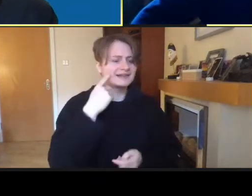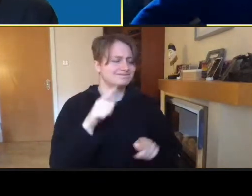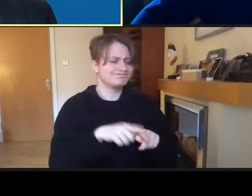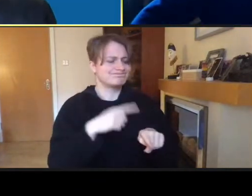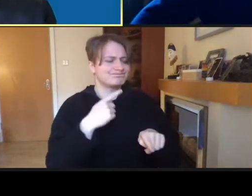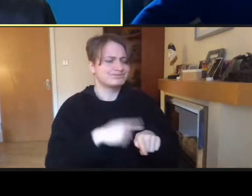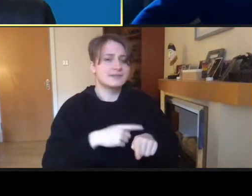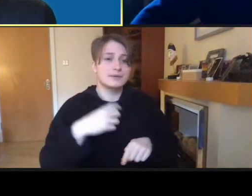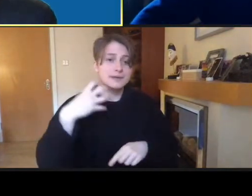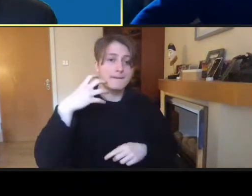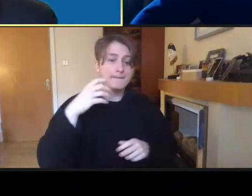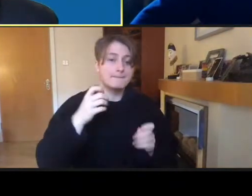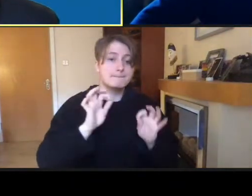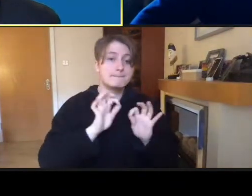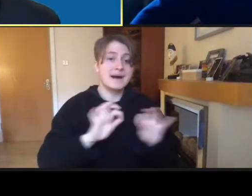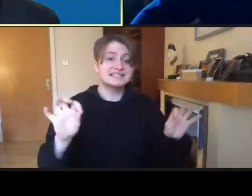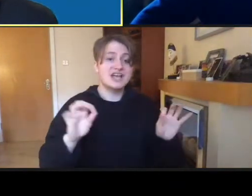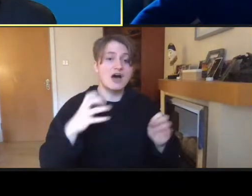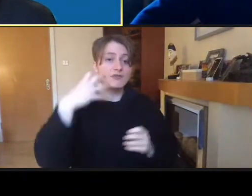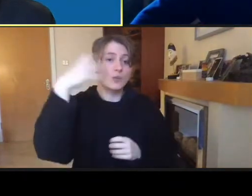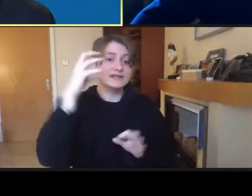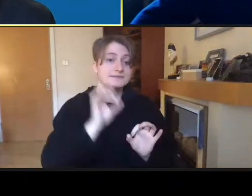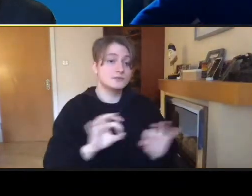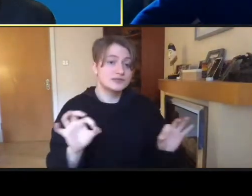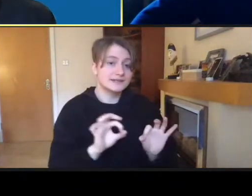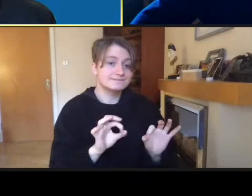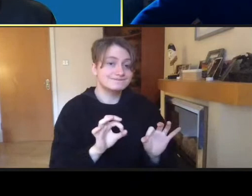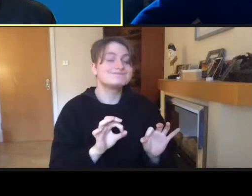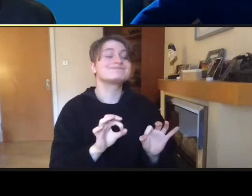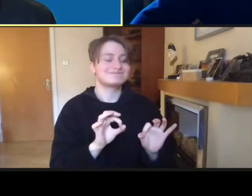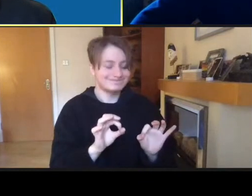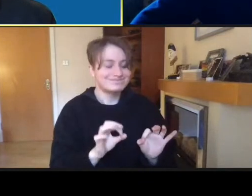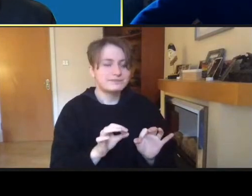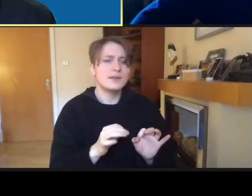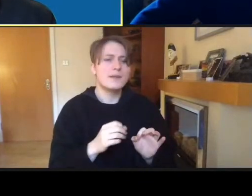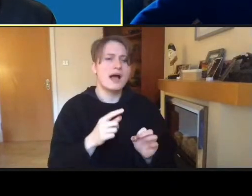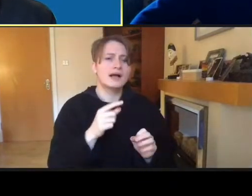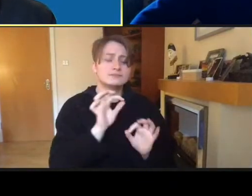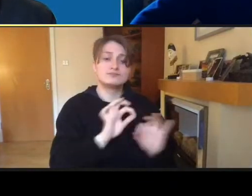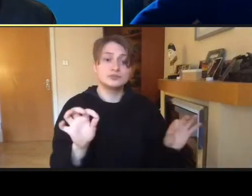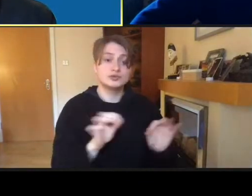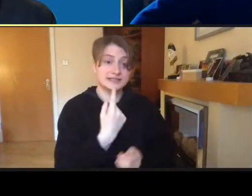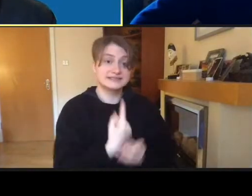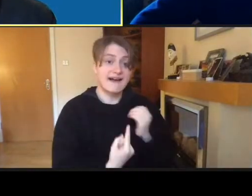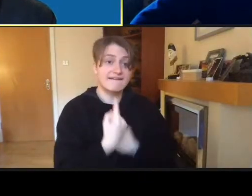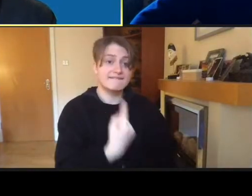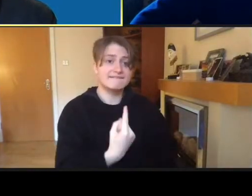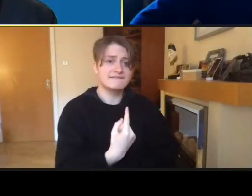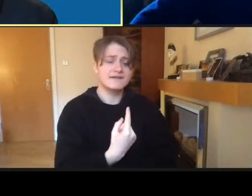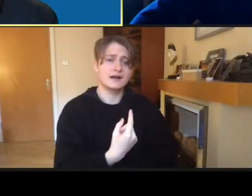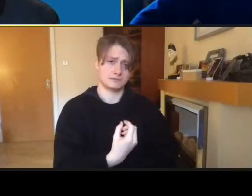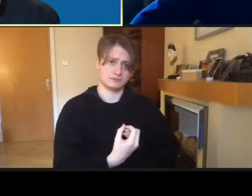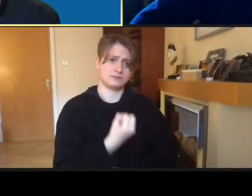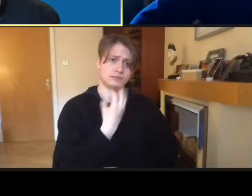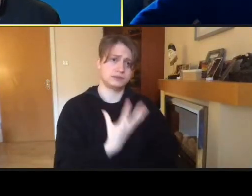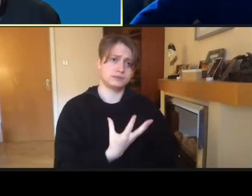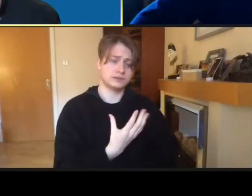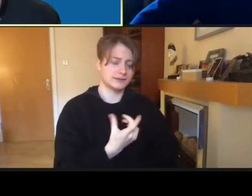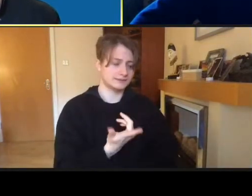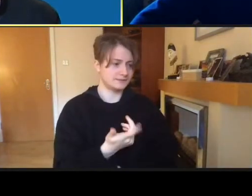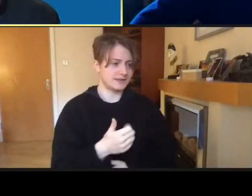Yeah. So anyway, but Sea Eagle itself is a stunning. It must have been fantastic to feel that